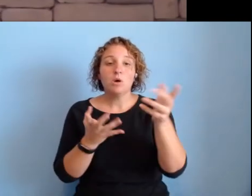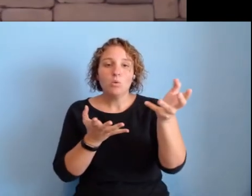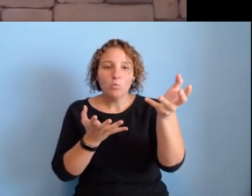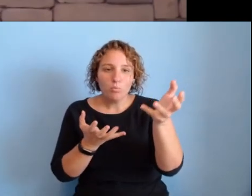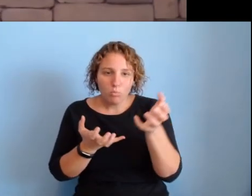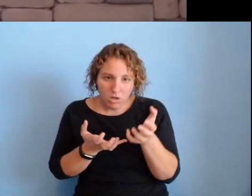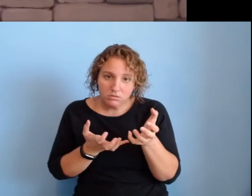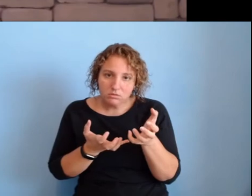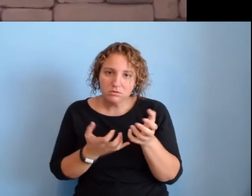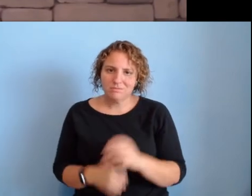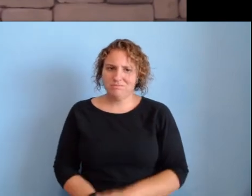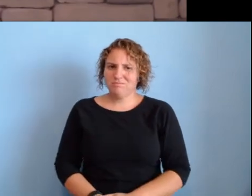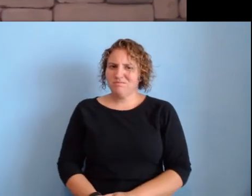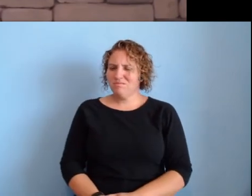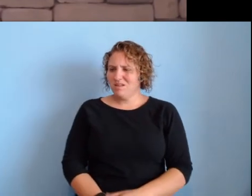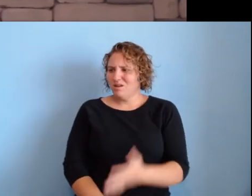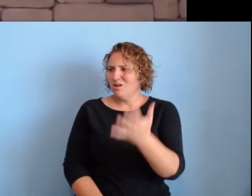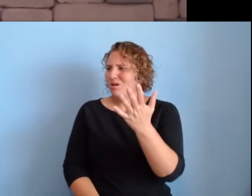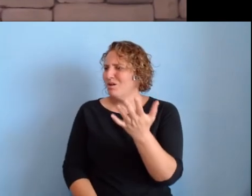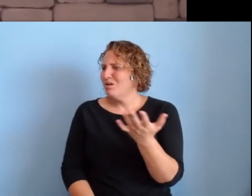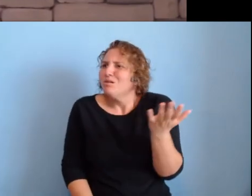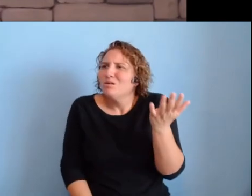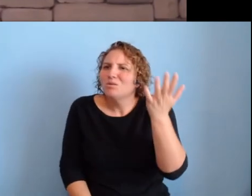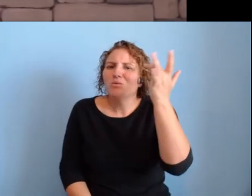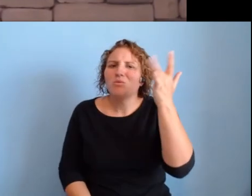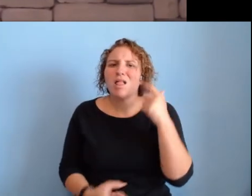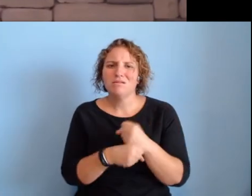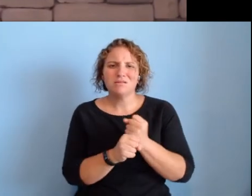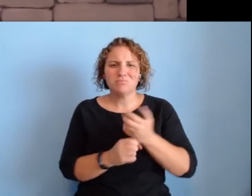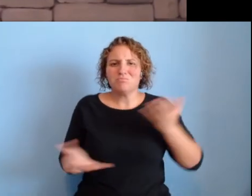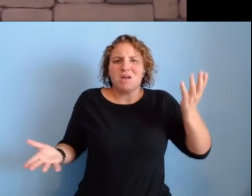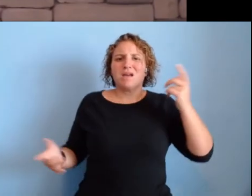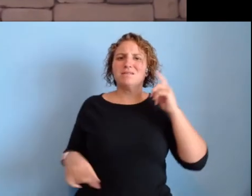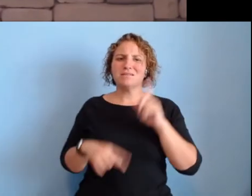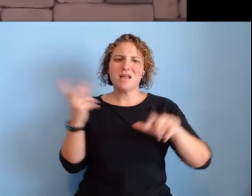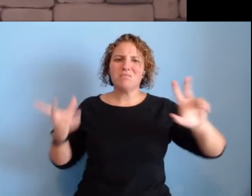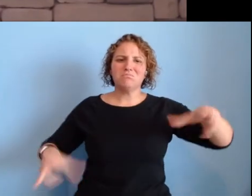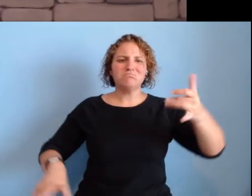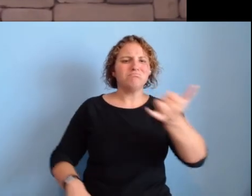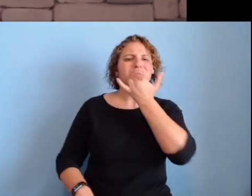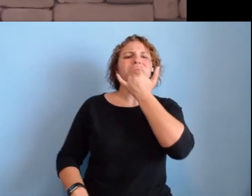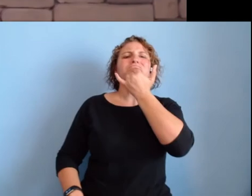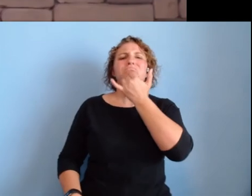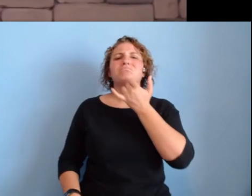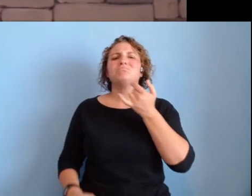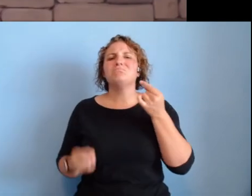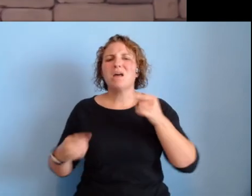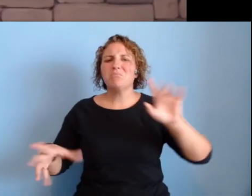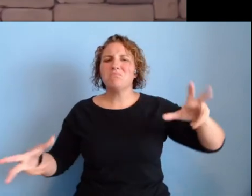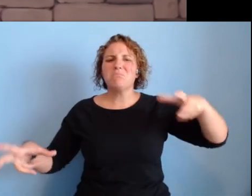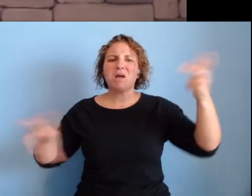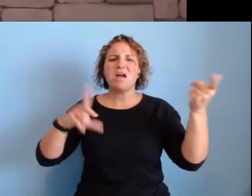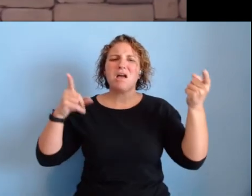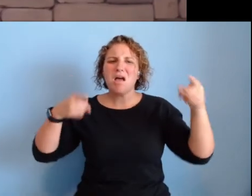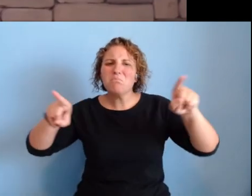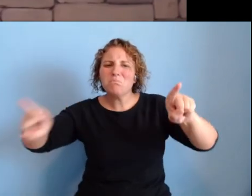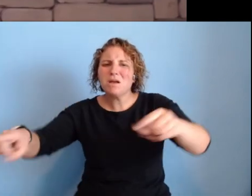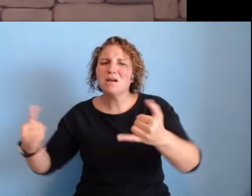Well, why didn't he just make it so they, you know, couldn't screw up like they did and look at the mess that we're in and everything else?